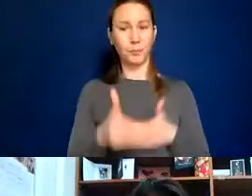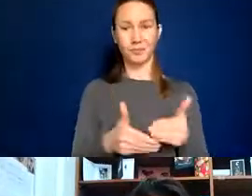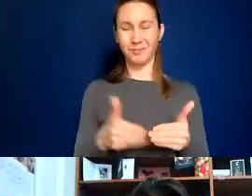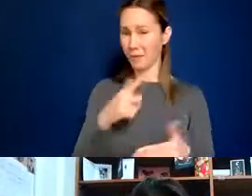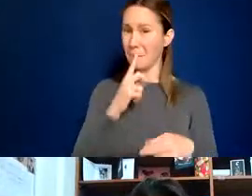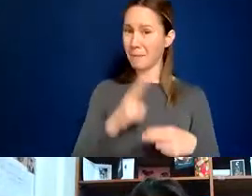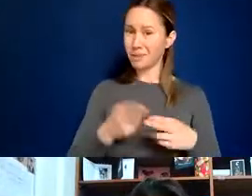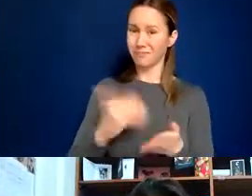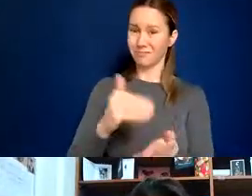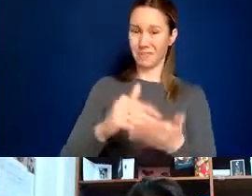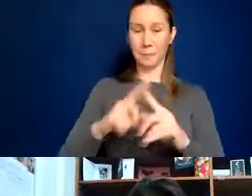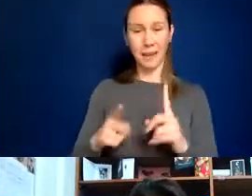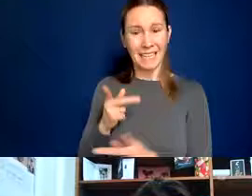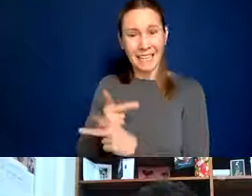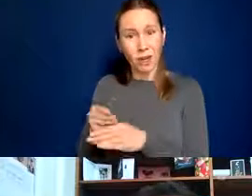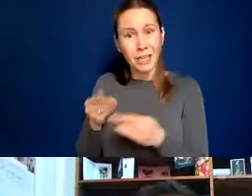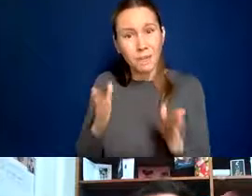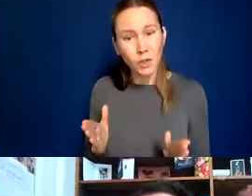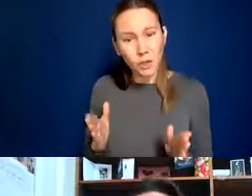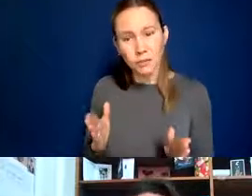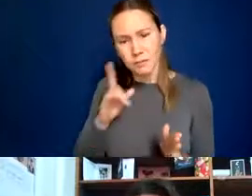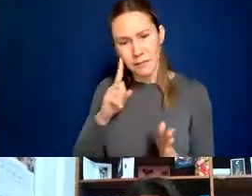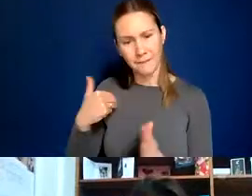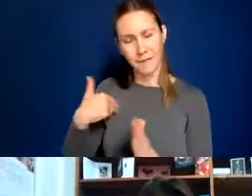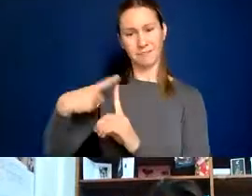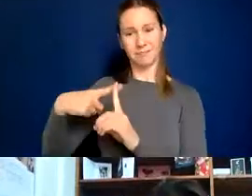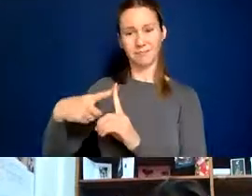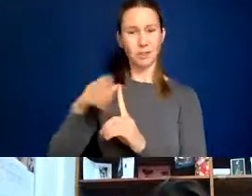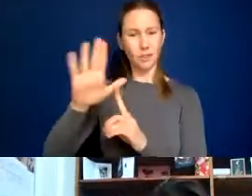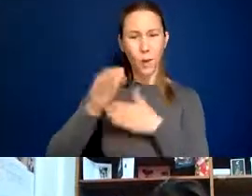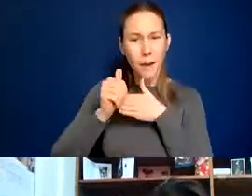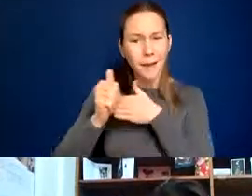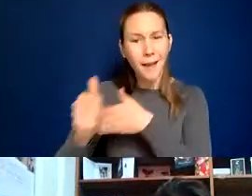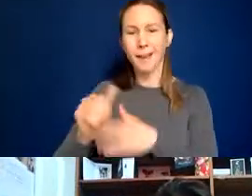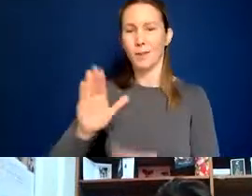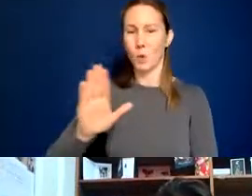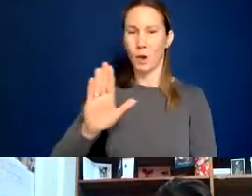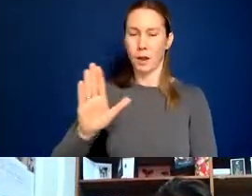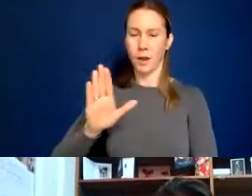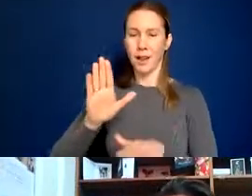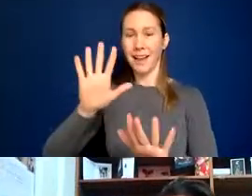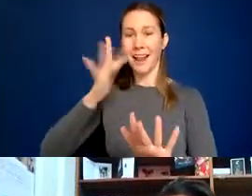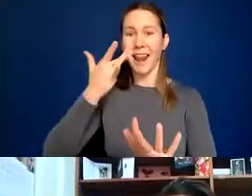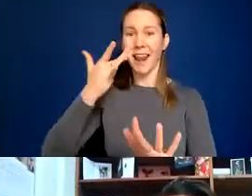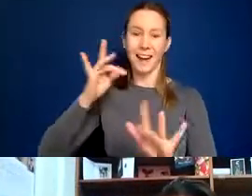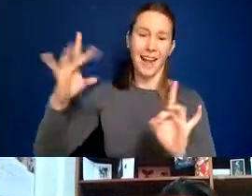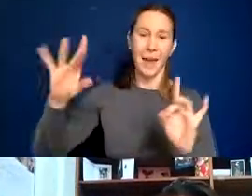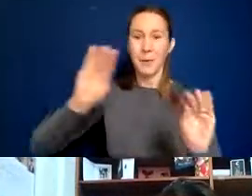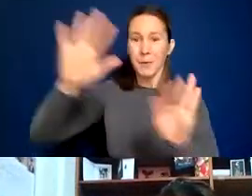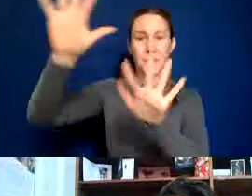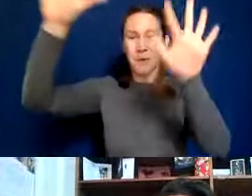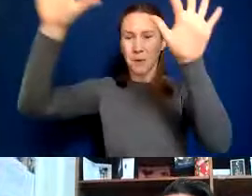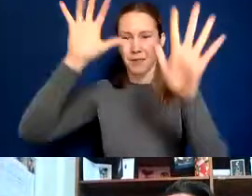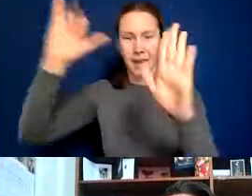it is your sort of guiding light. It's like the aurora borealis of support that you need, because a